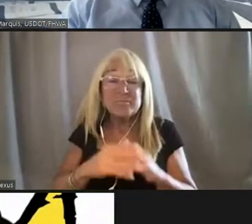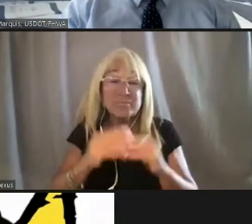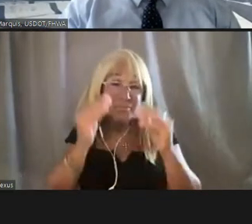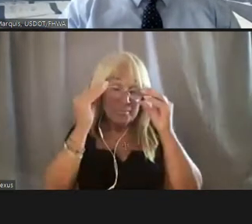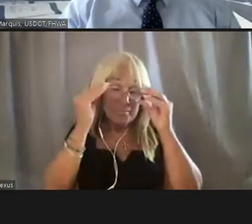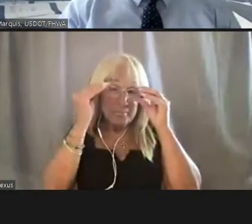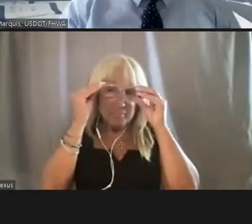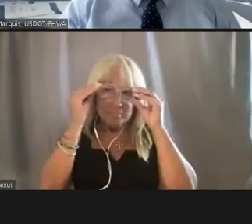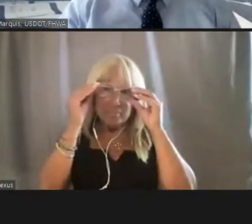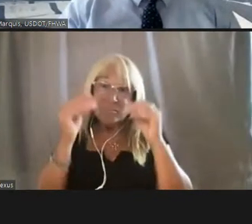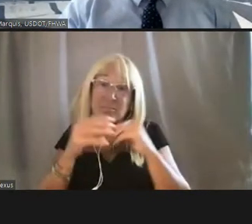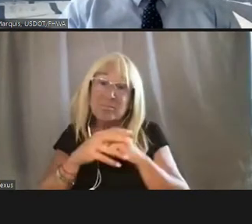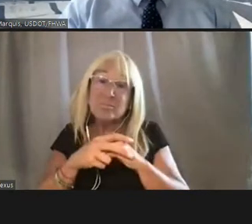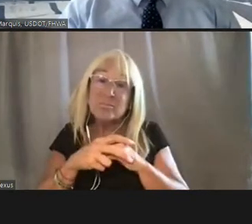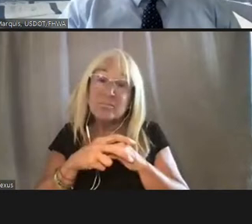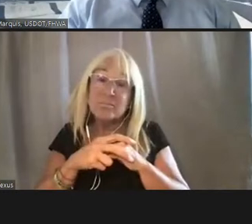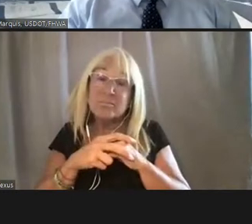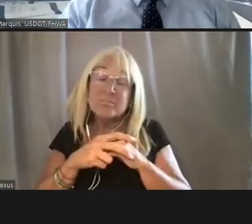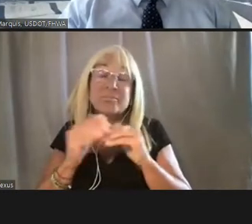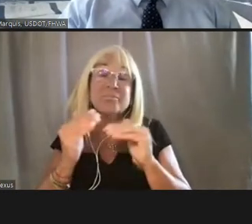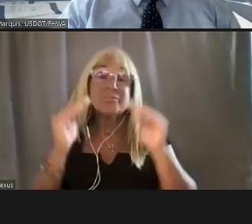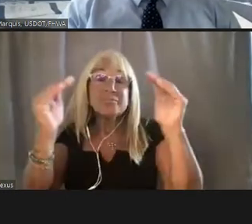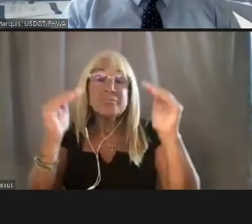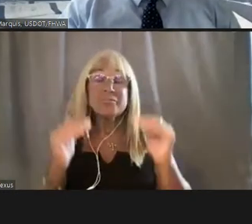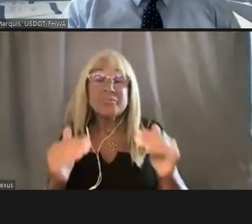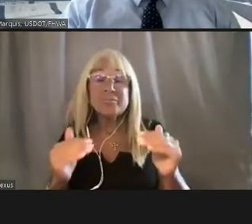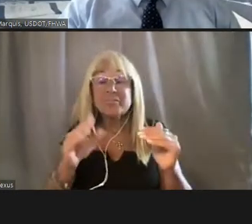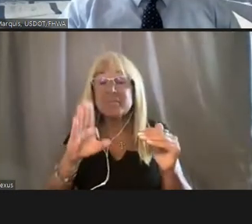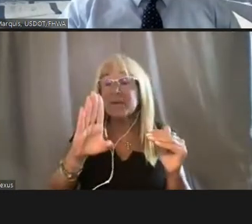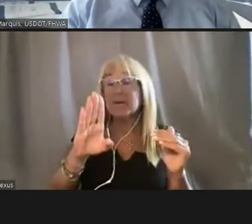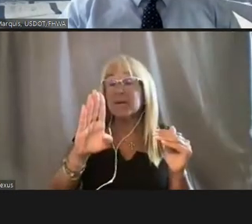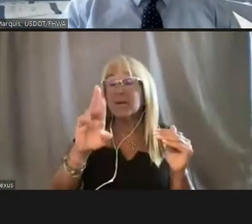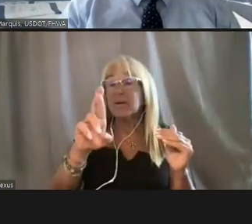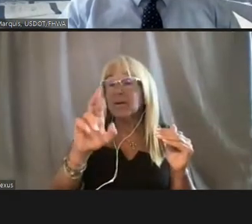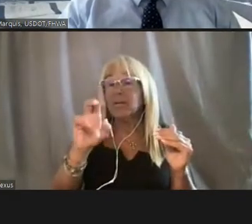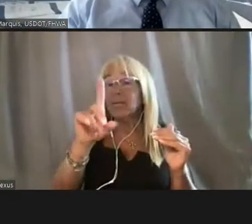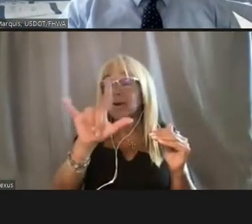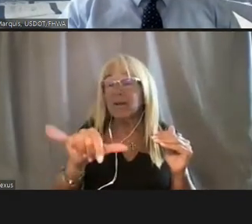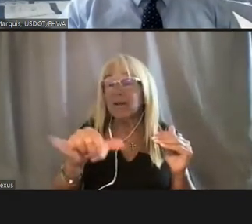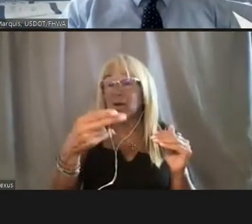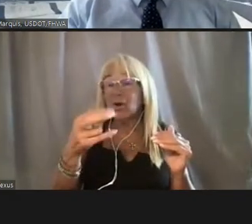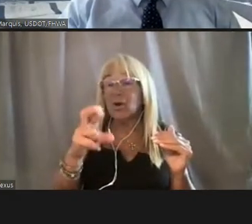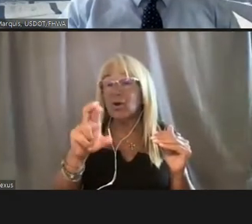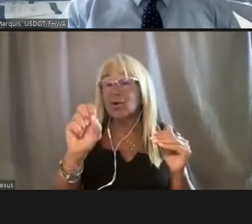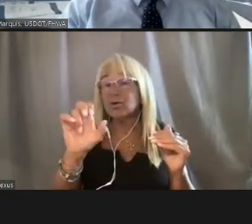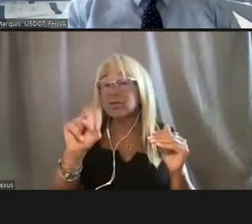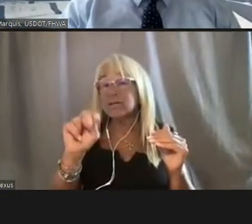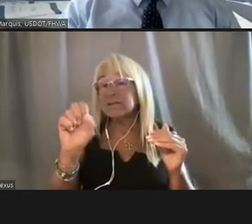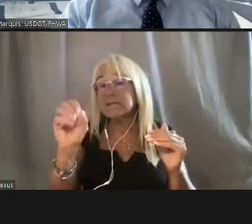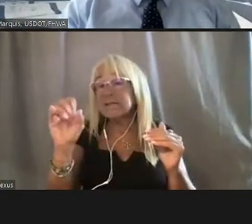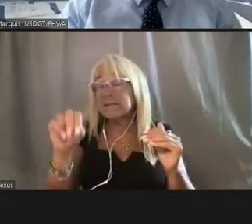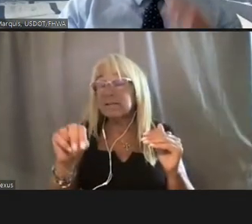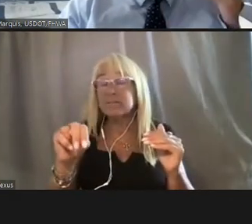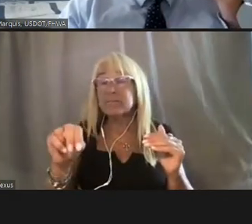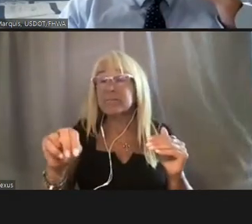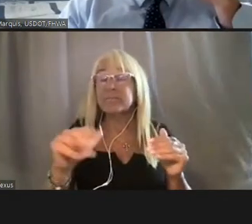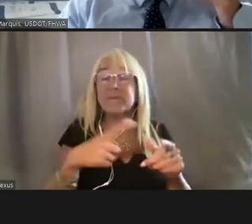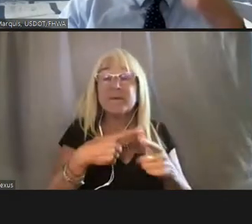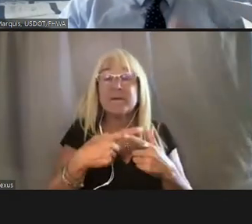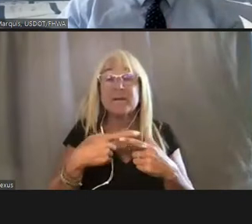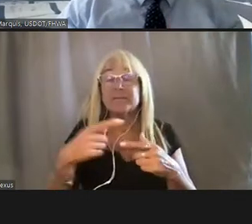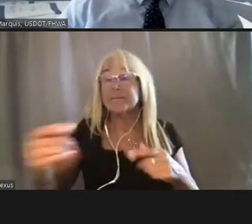thank you the next speaker is Bradley herschensen followed by Kurt B